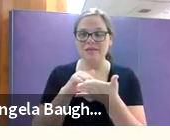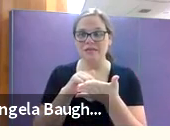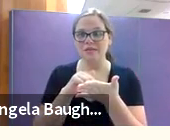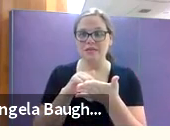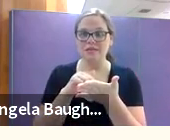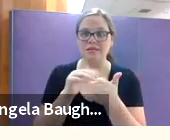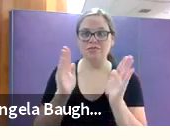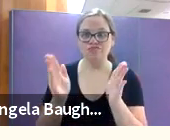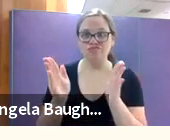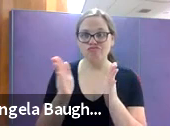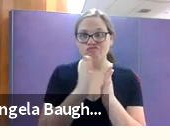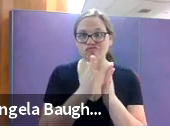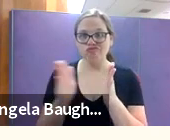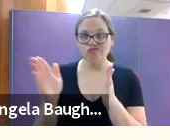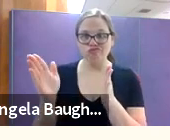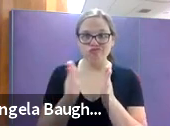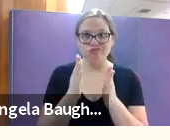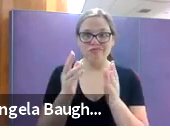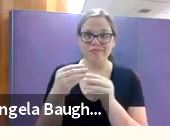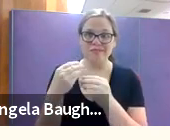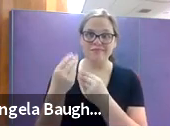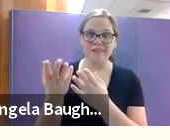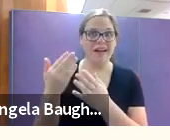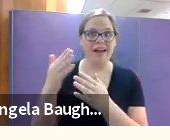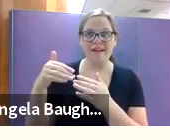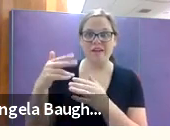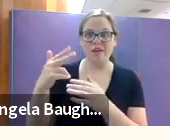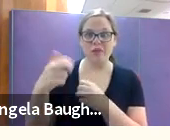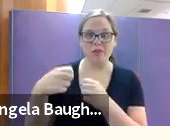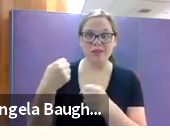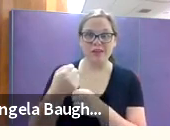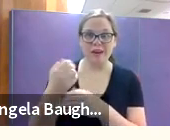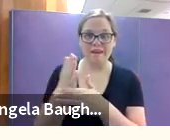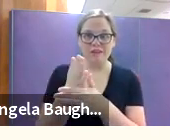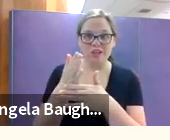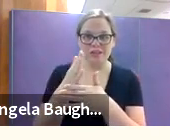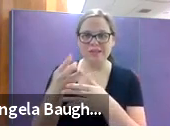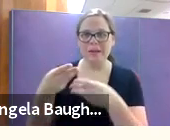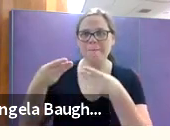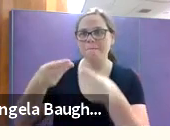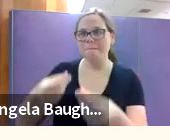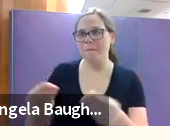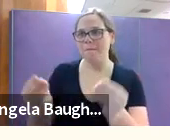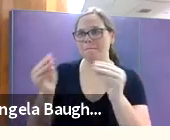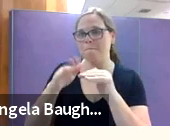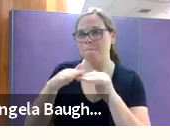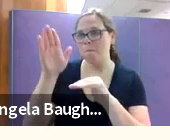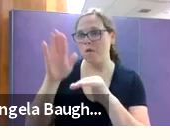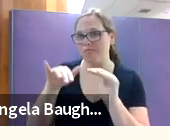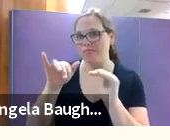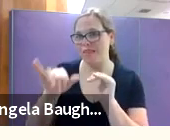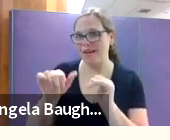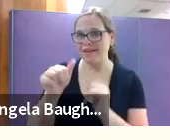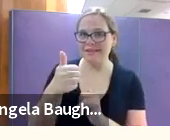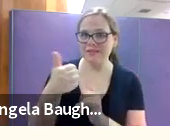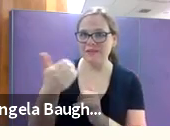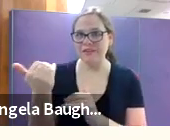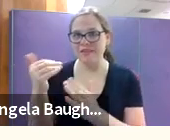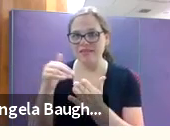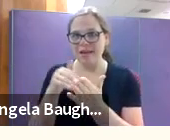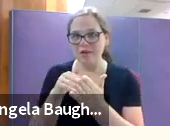$15,000 allocation, because they haven't entered the 3-year rolling average yet, had spent more than that $10,000 or